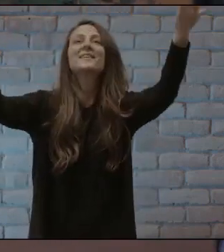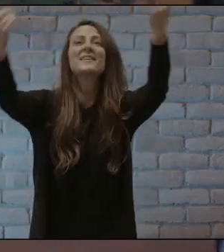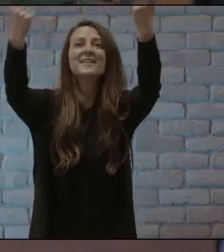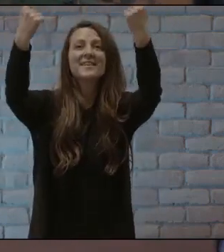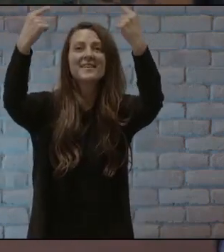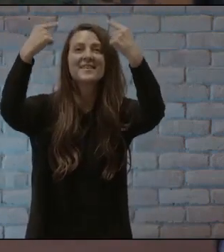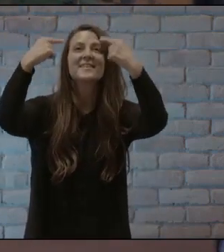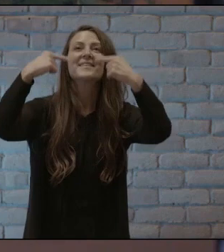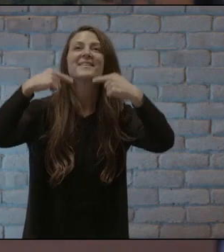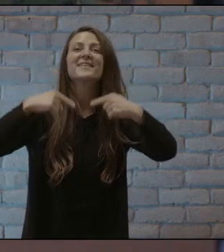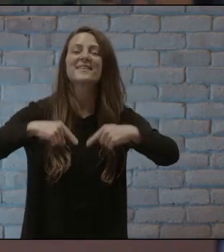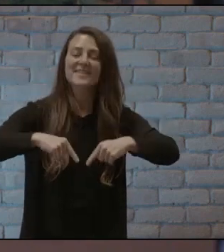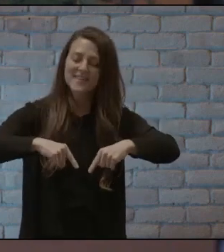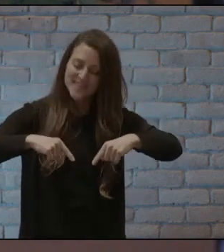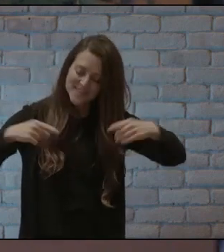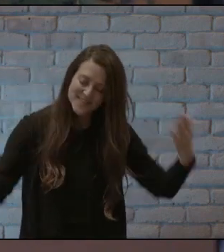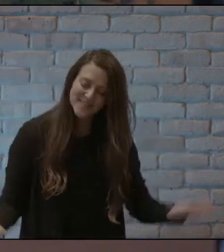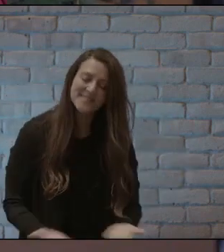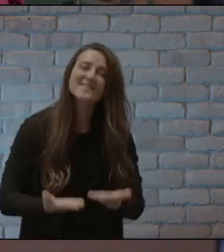Here comes